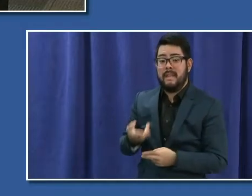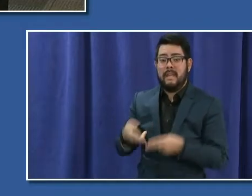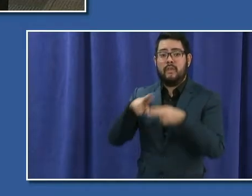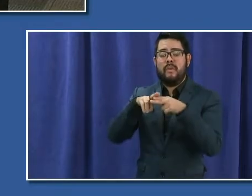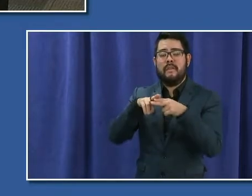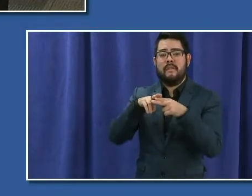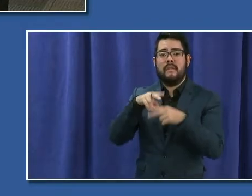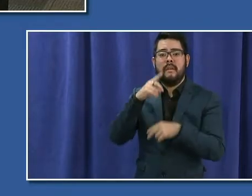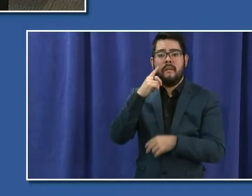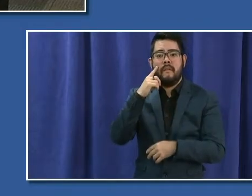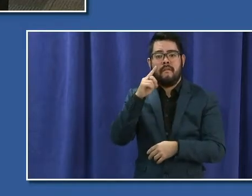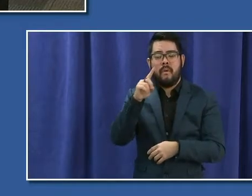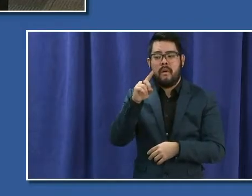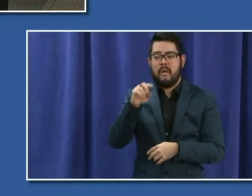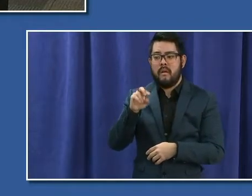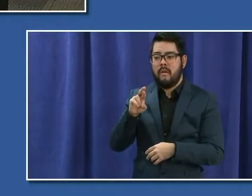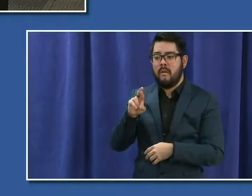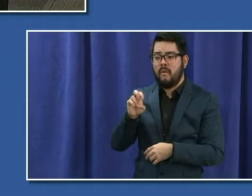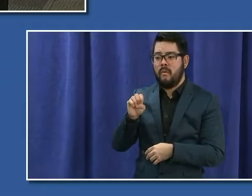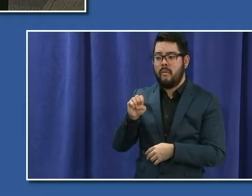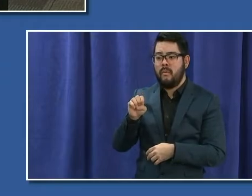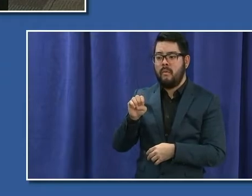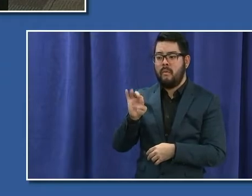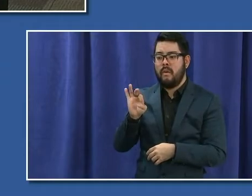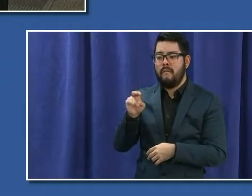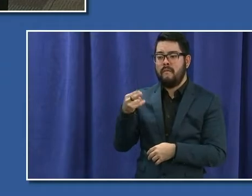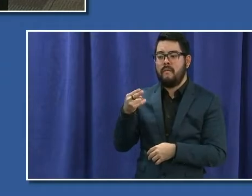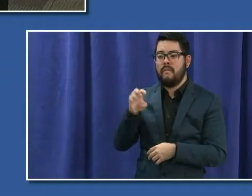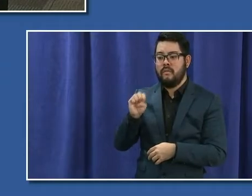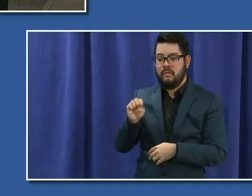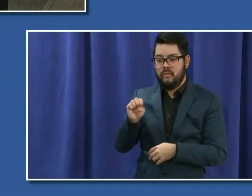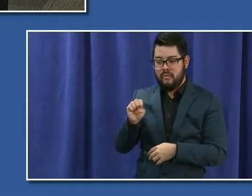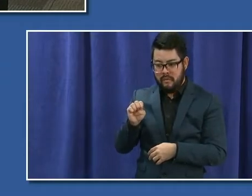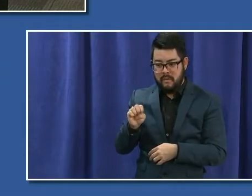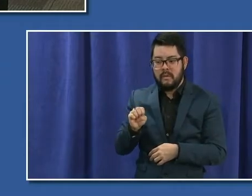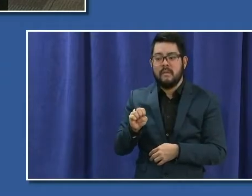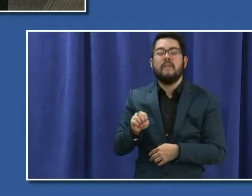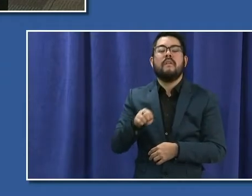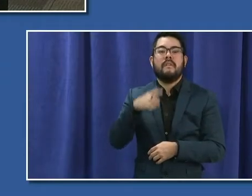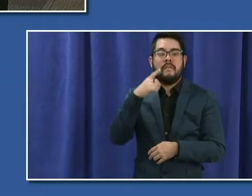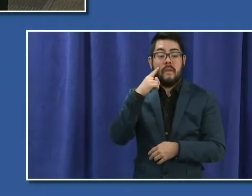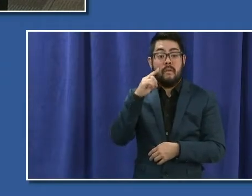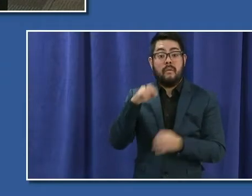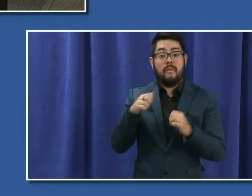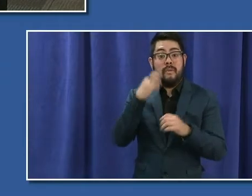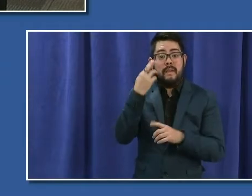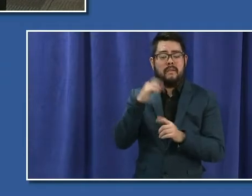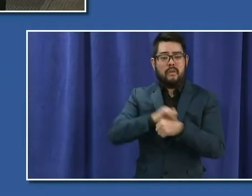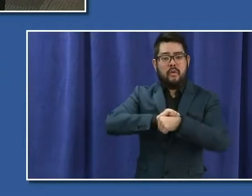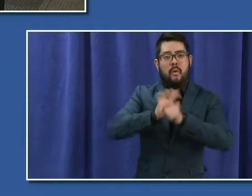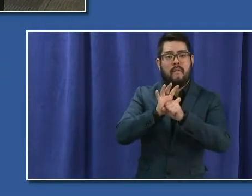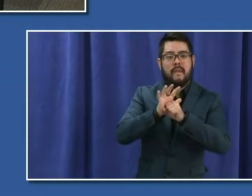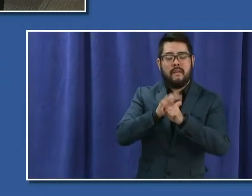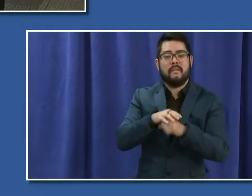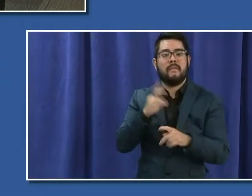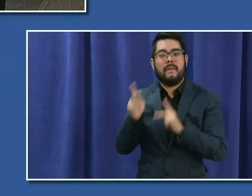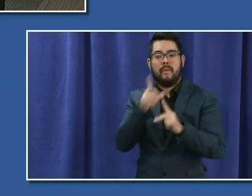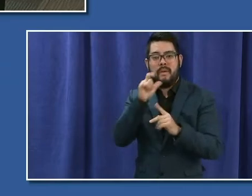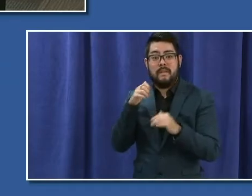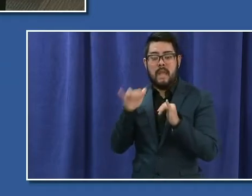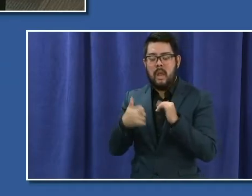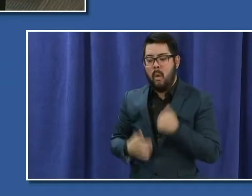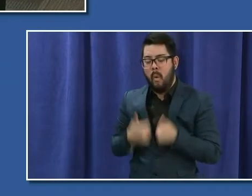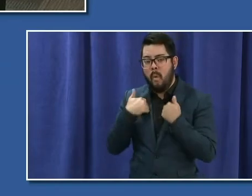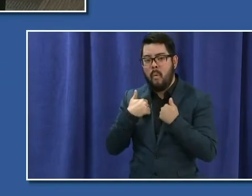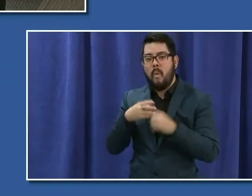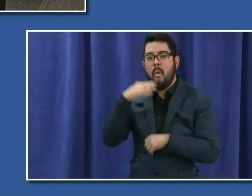refuse that we've collected during this past year with COVID and the number of people that are staying home. So I would